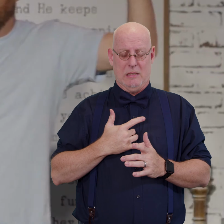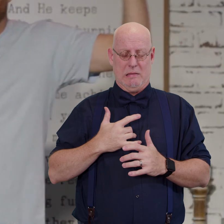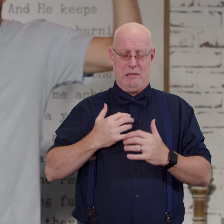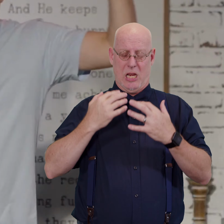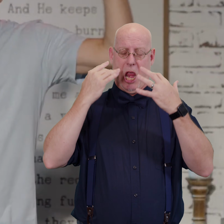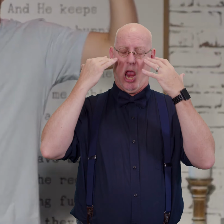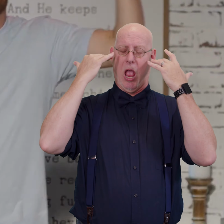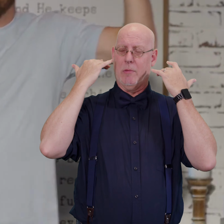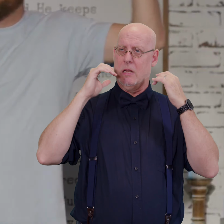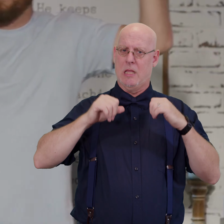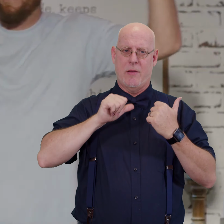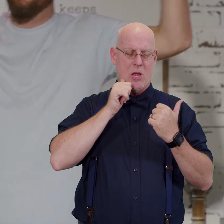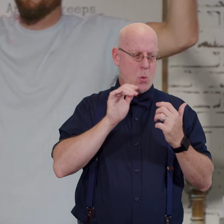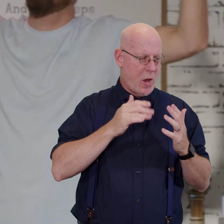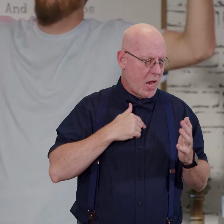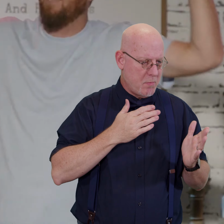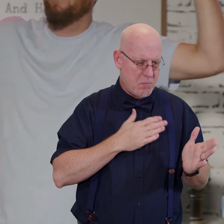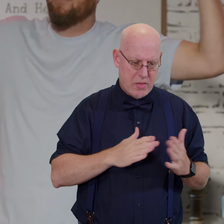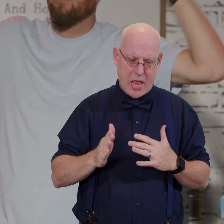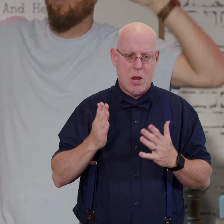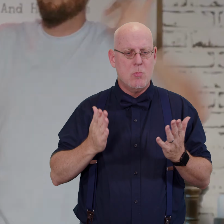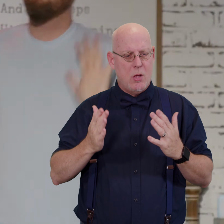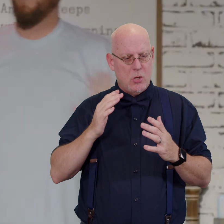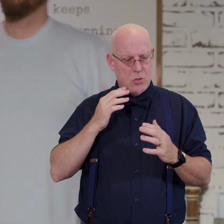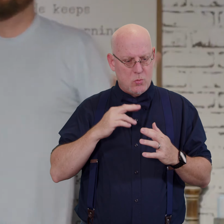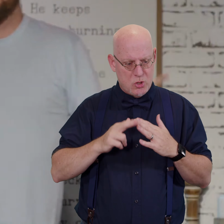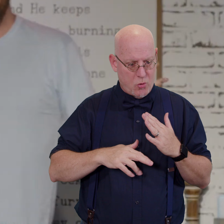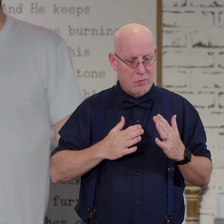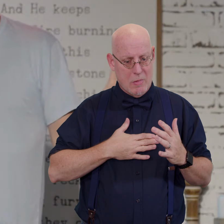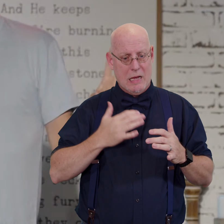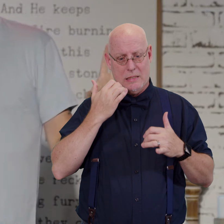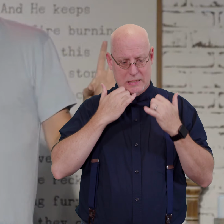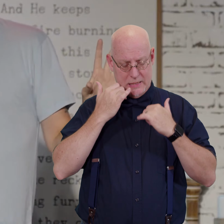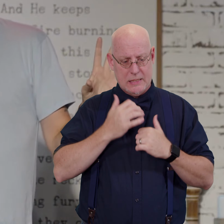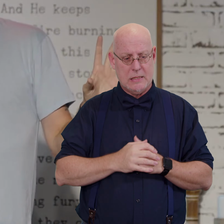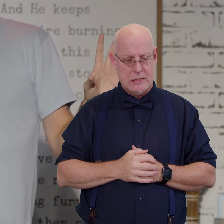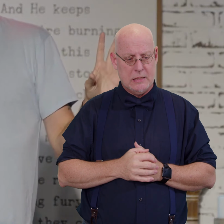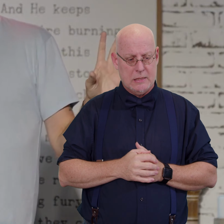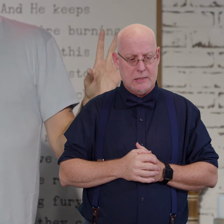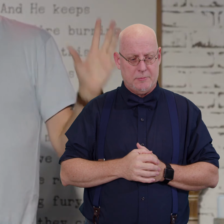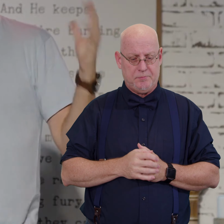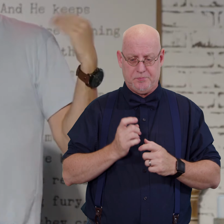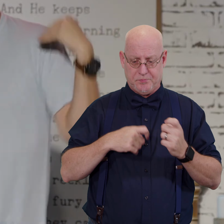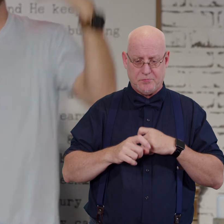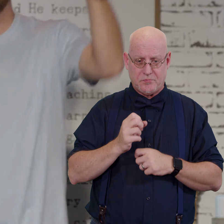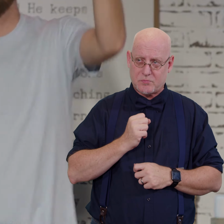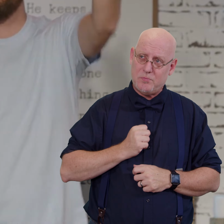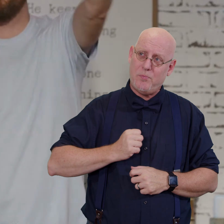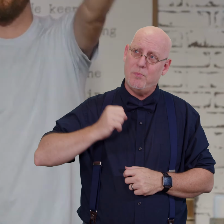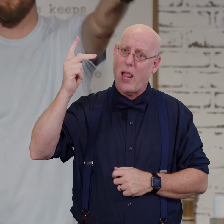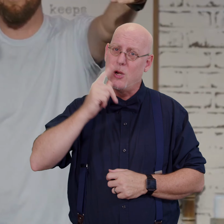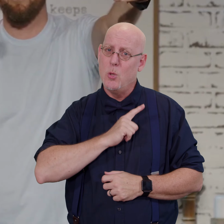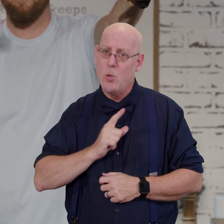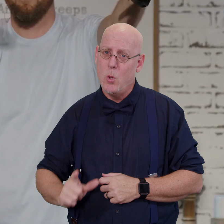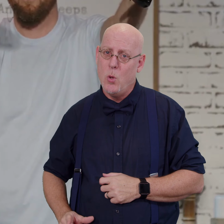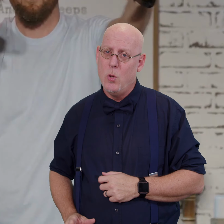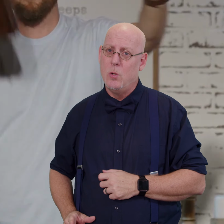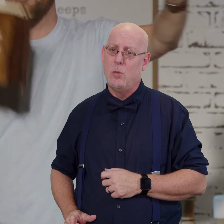man, life is not going as I had planned, and this probably is the result of my sin. Instead of returning to the